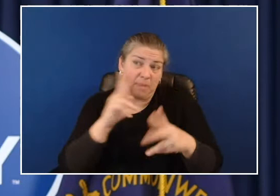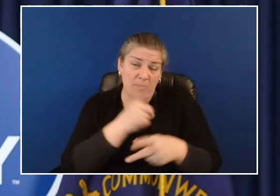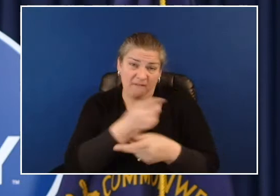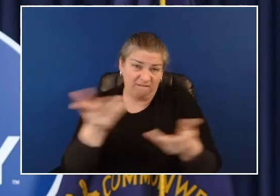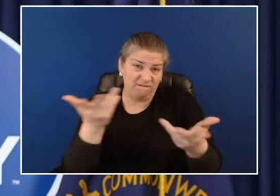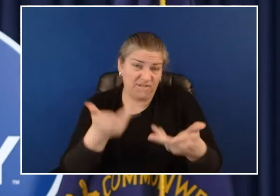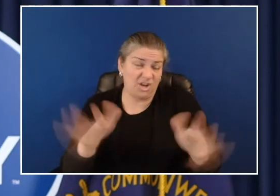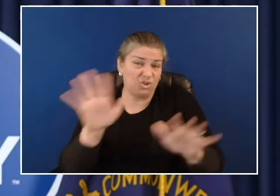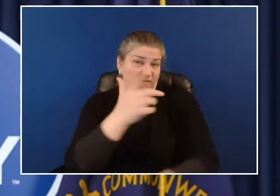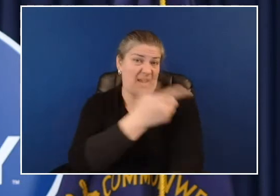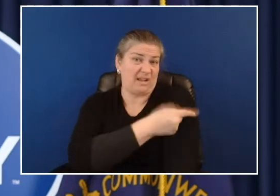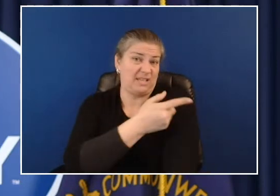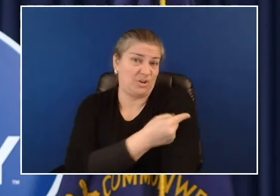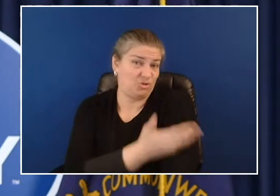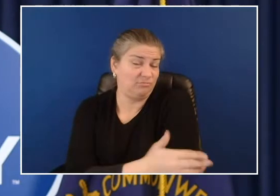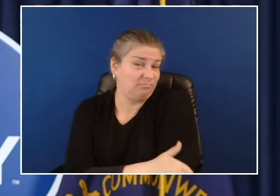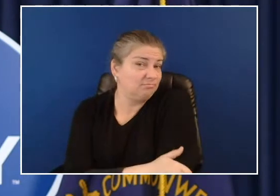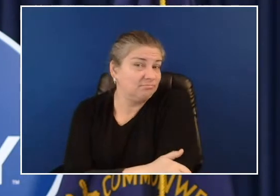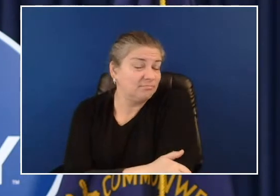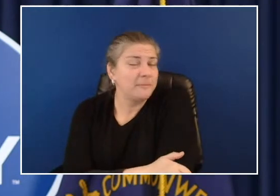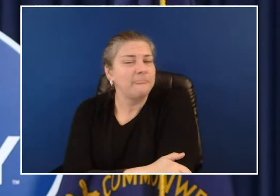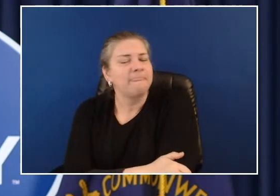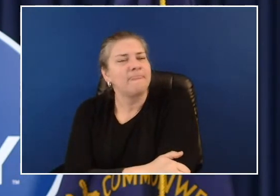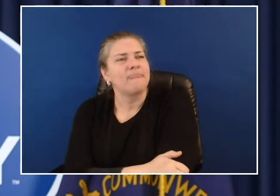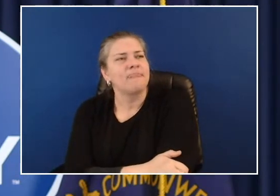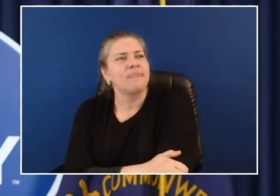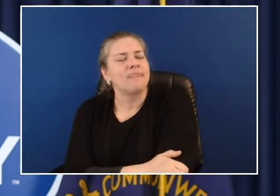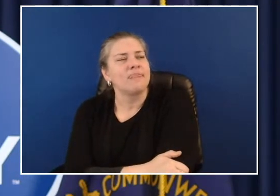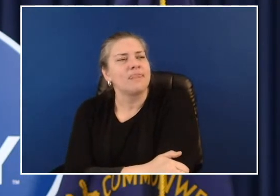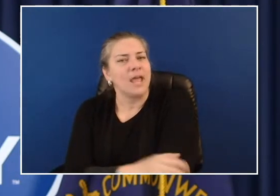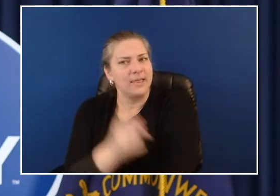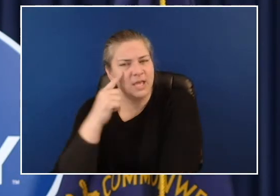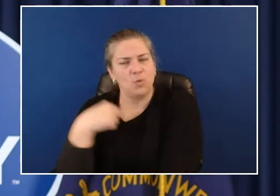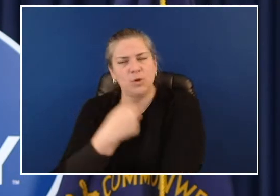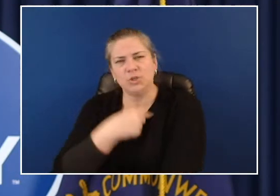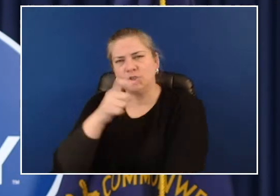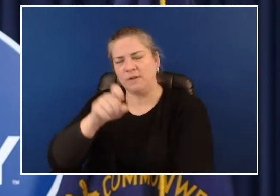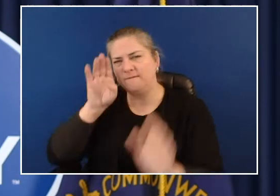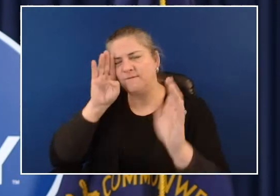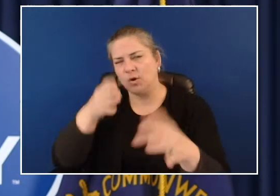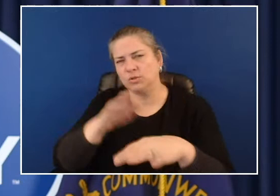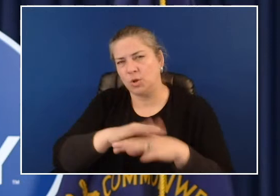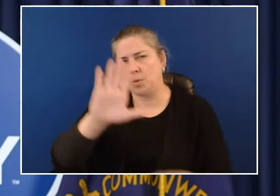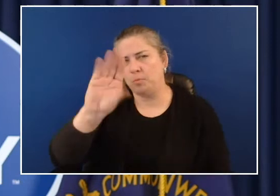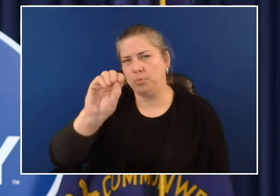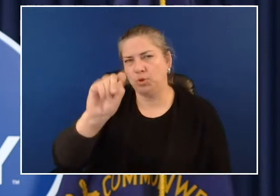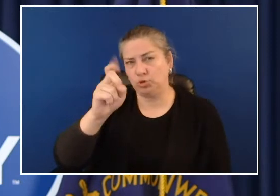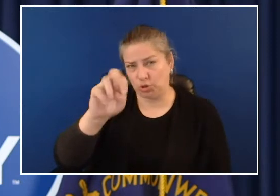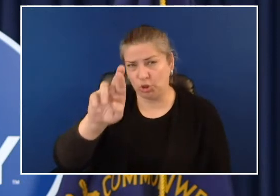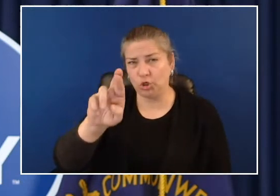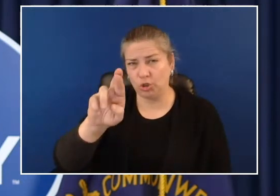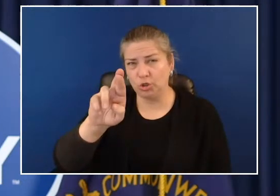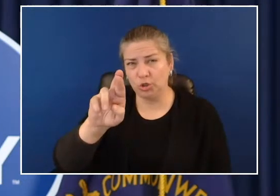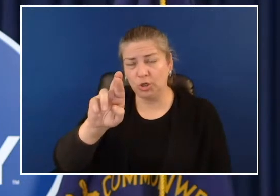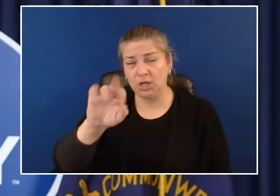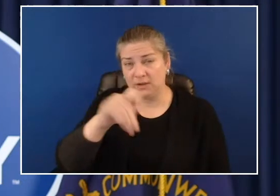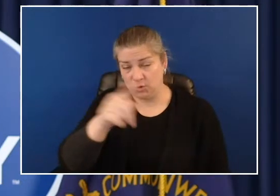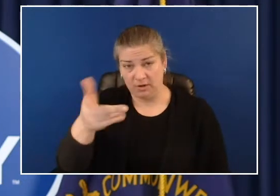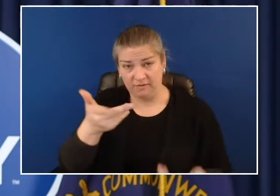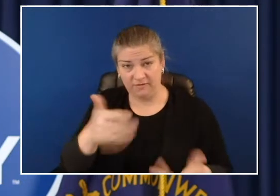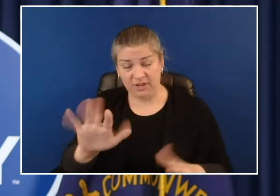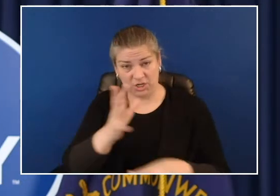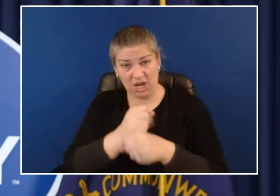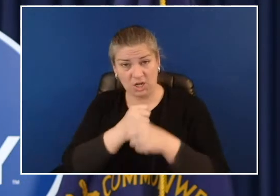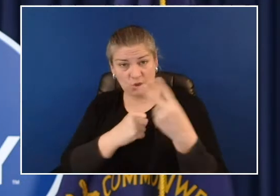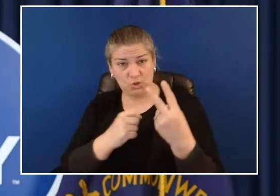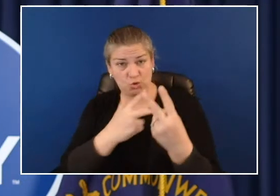vaccinated. I think we need to be just as focused on boosters for those that have gotten their first 2 shots